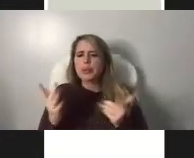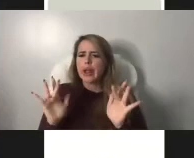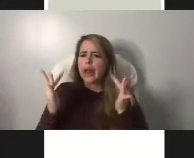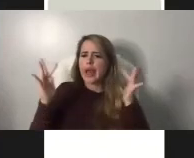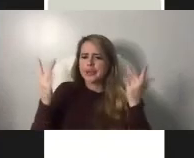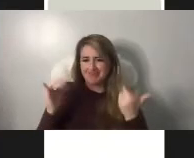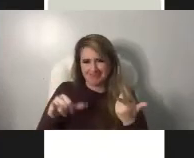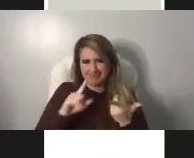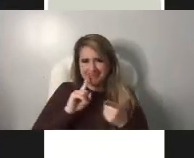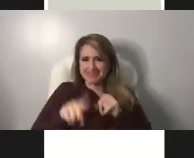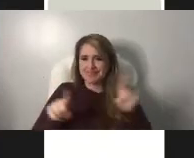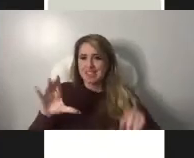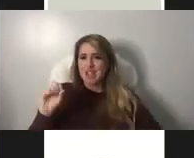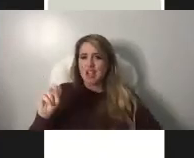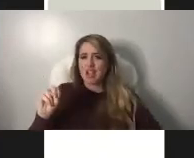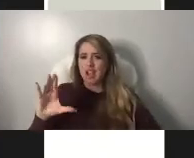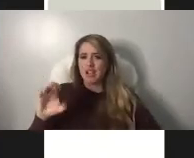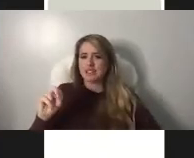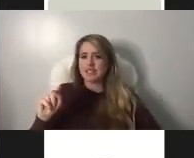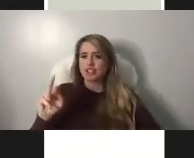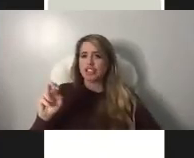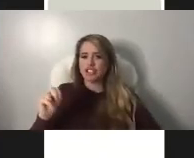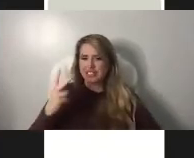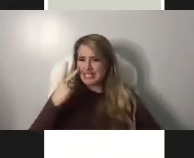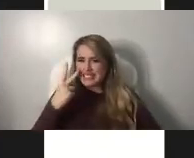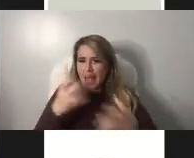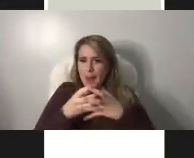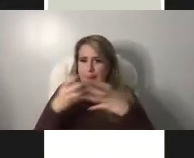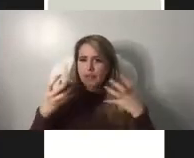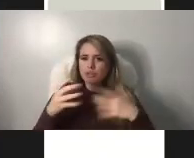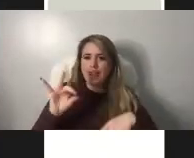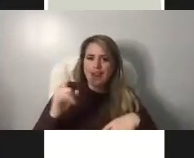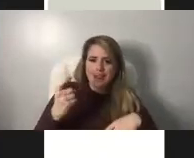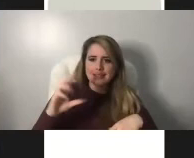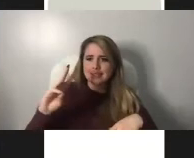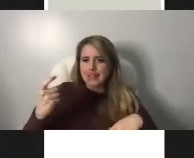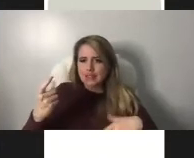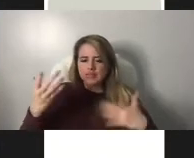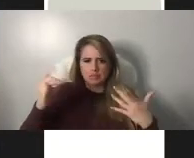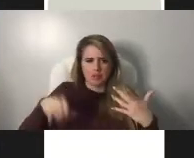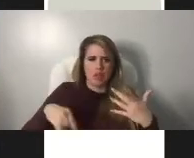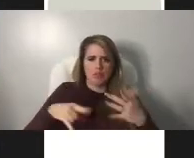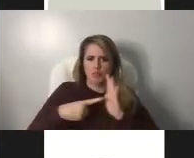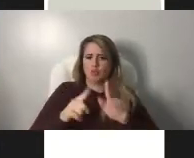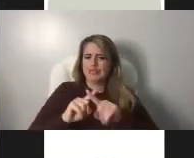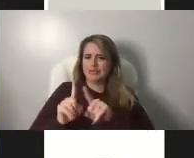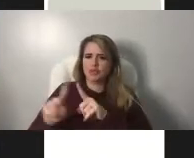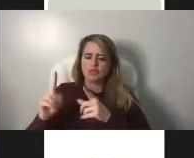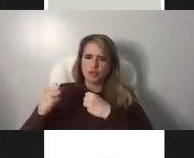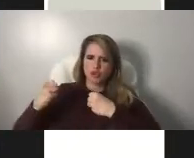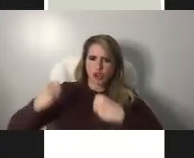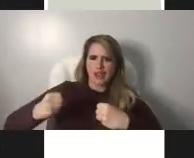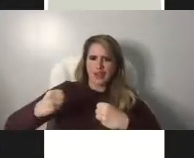the platelet concentration of the blood, or 8x or 6x. Those numbers are not really